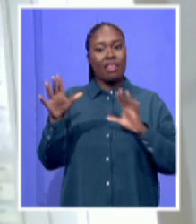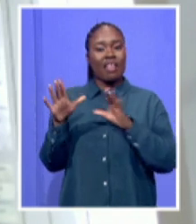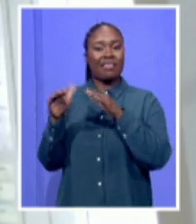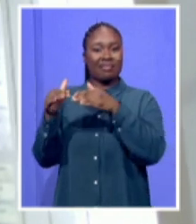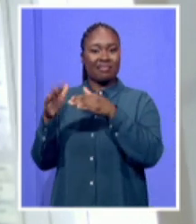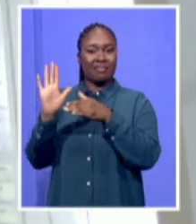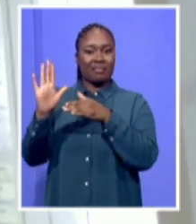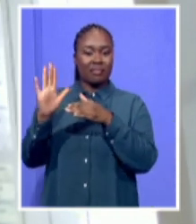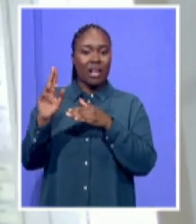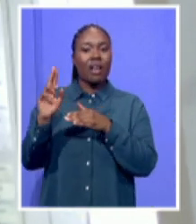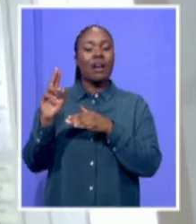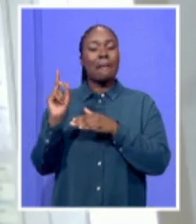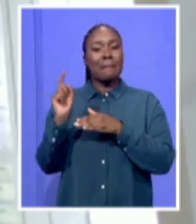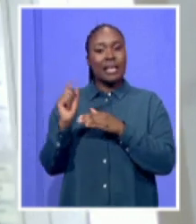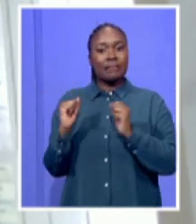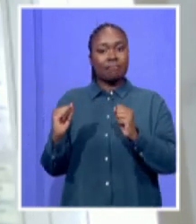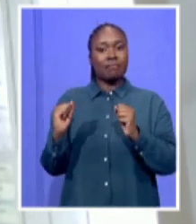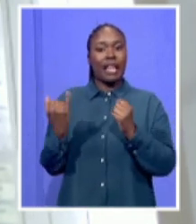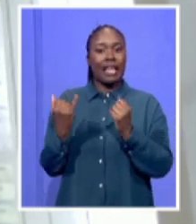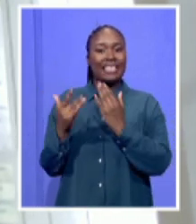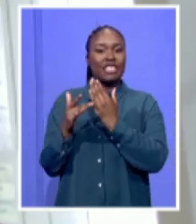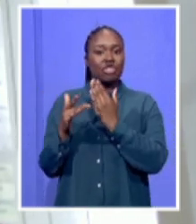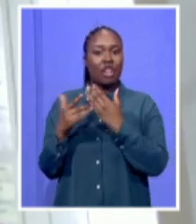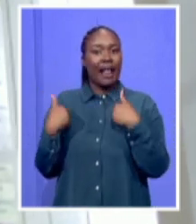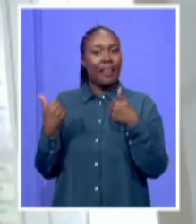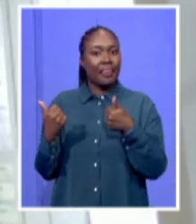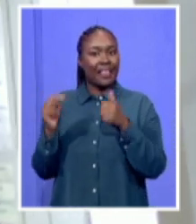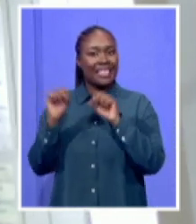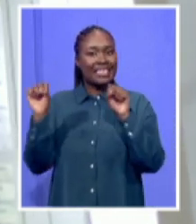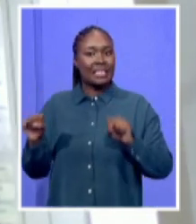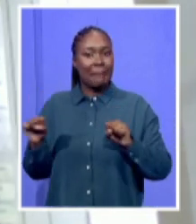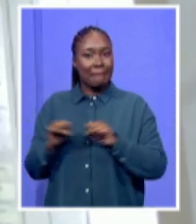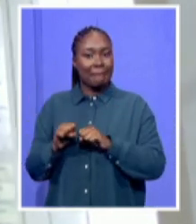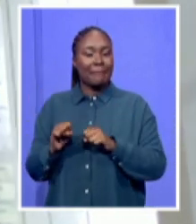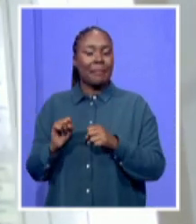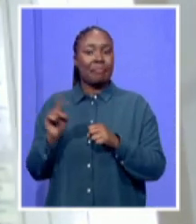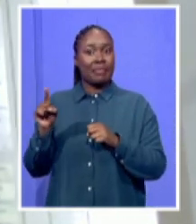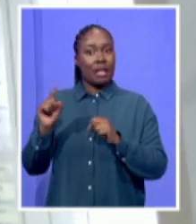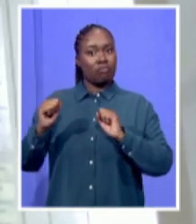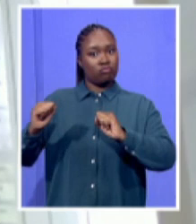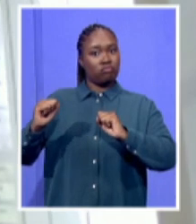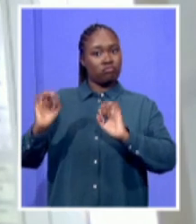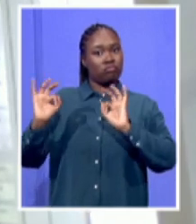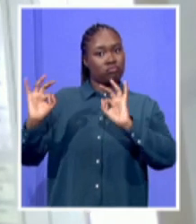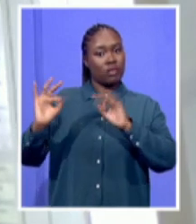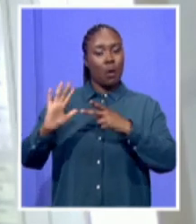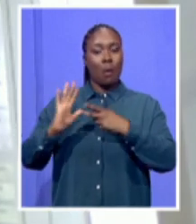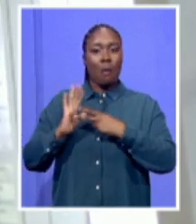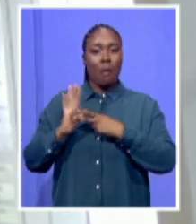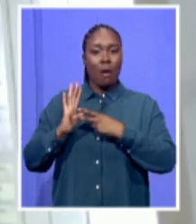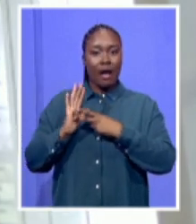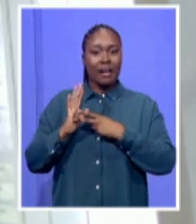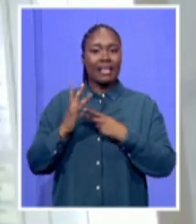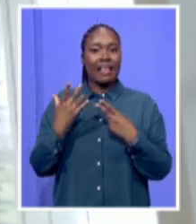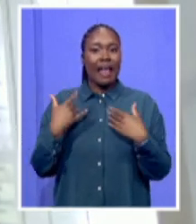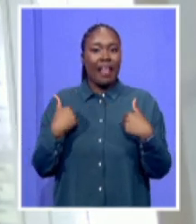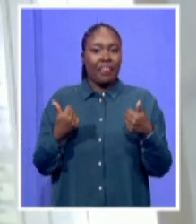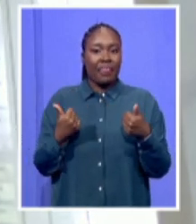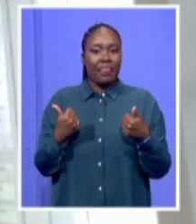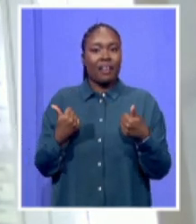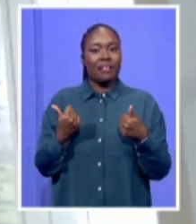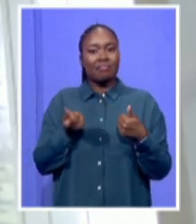the NHI, like the digital health systems, like the way in which we procure our health products and so forth.